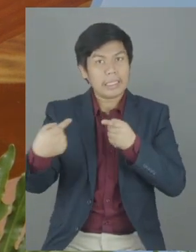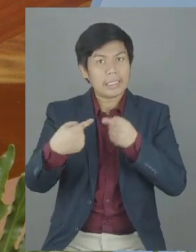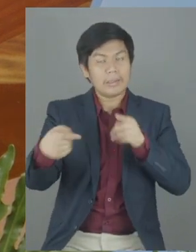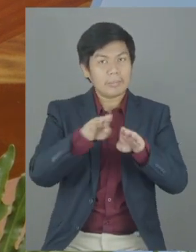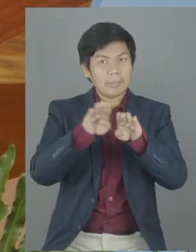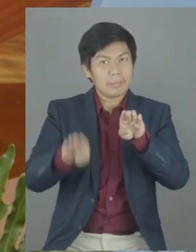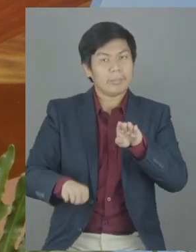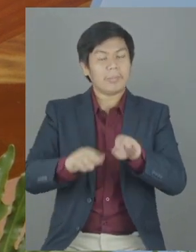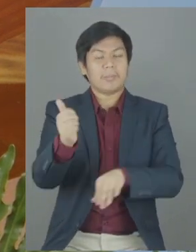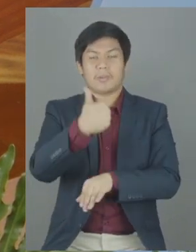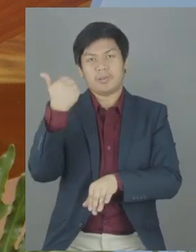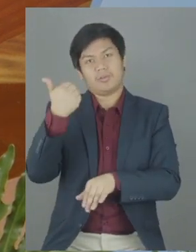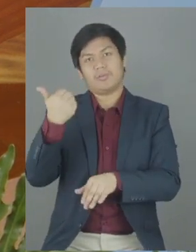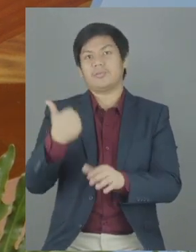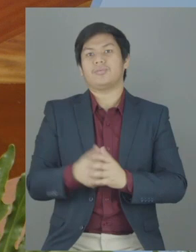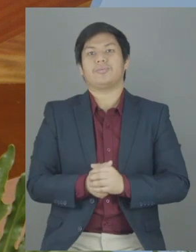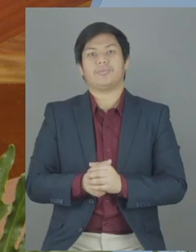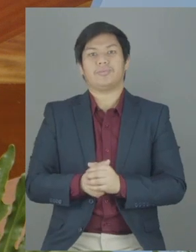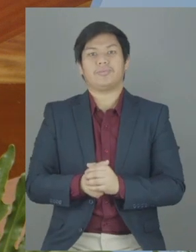others?